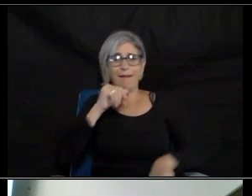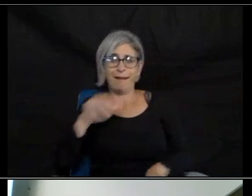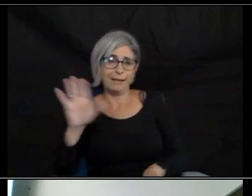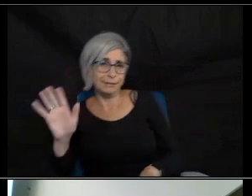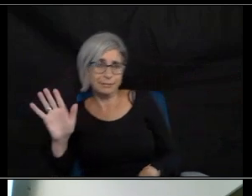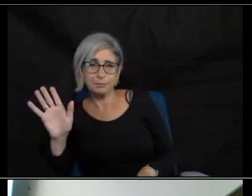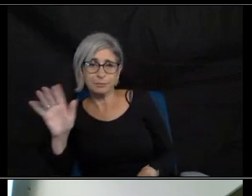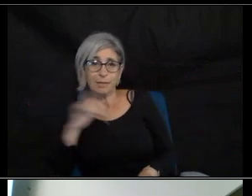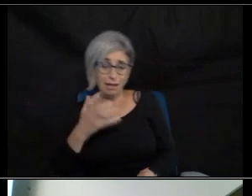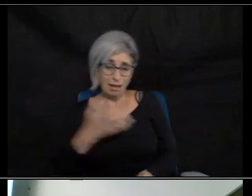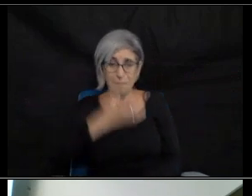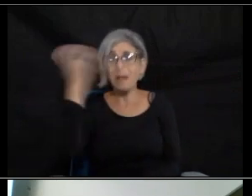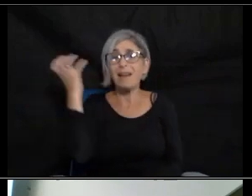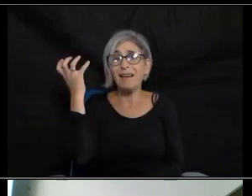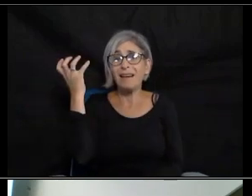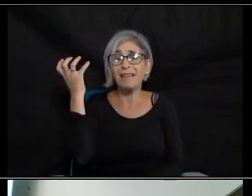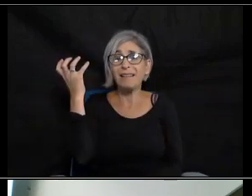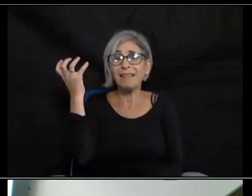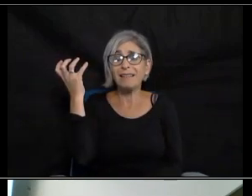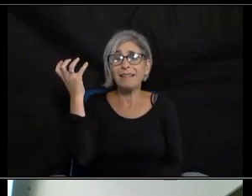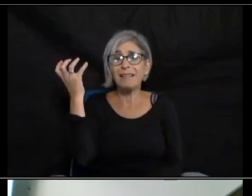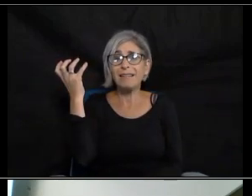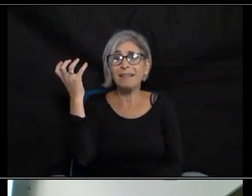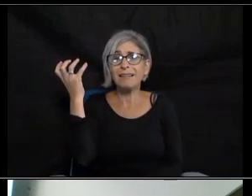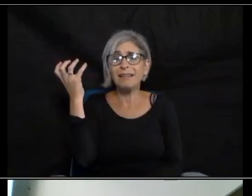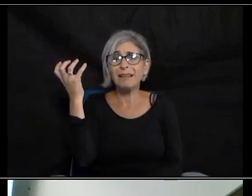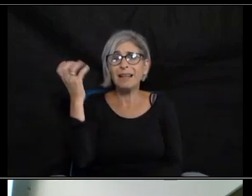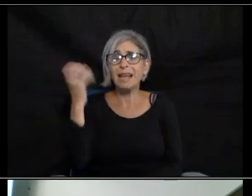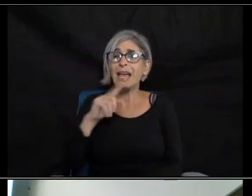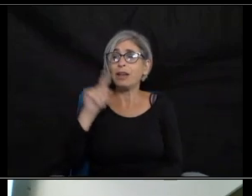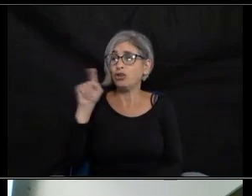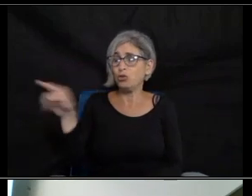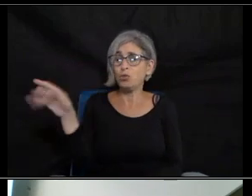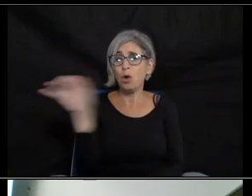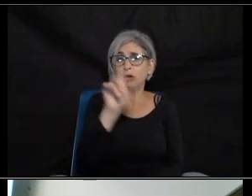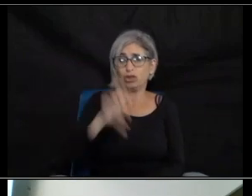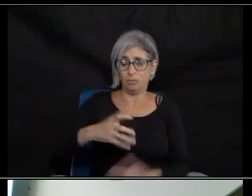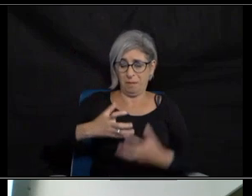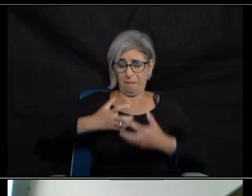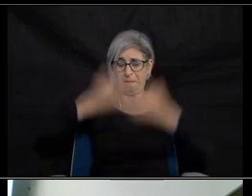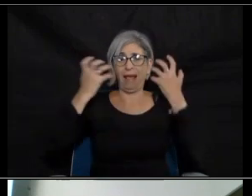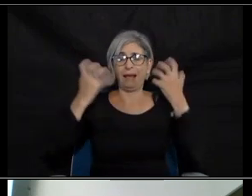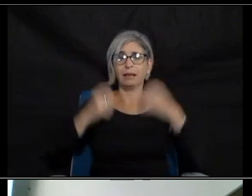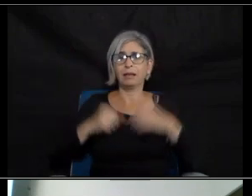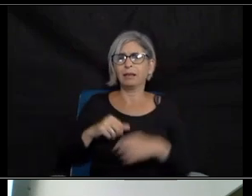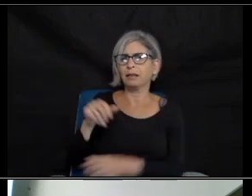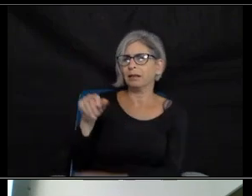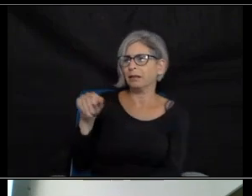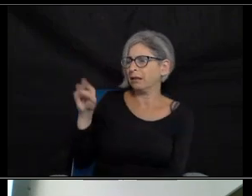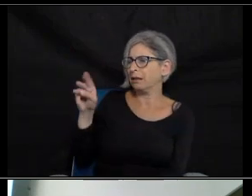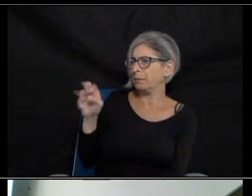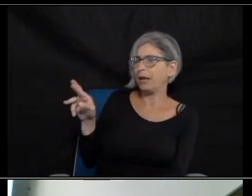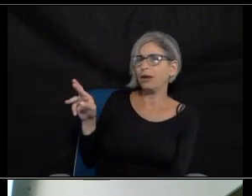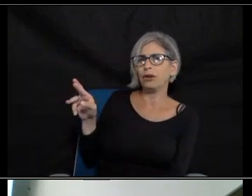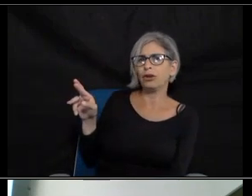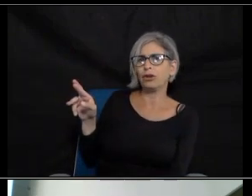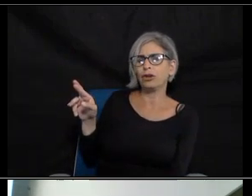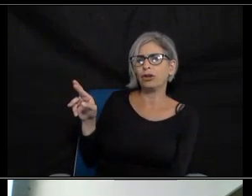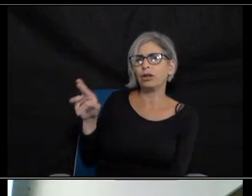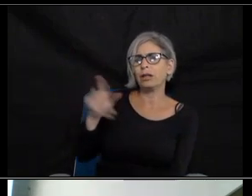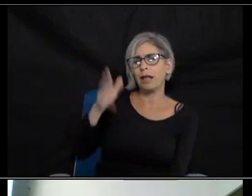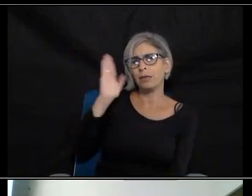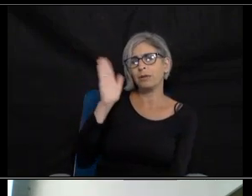I'm mad about it. The city commission should be fighting mad about it. What was that, Mayor? I'll let the